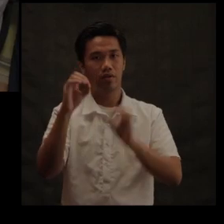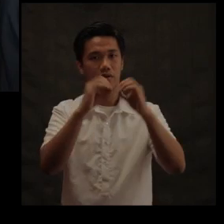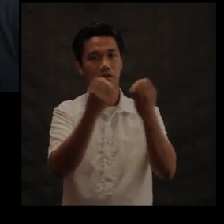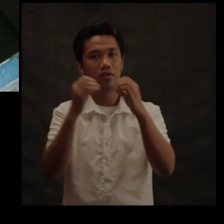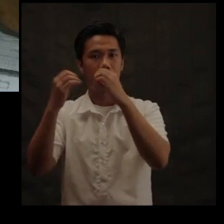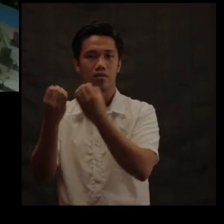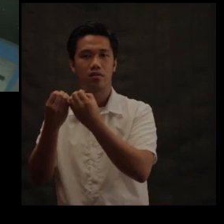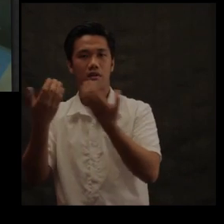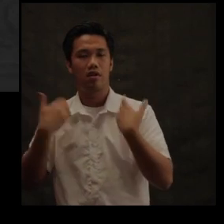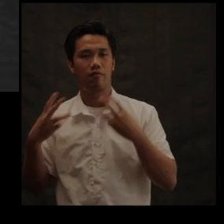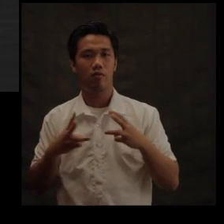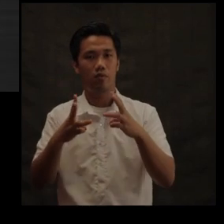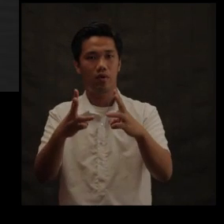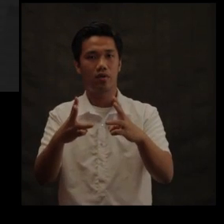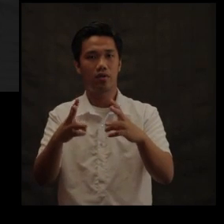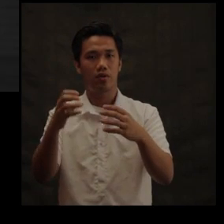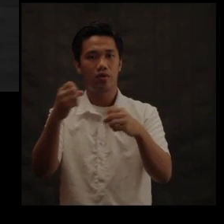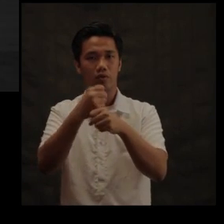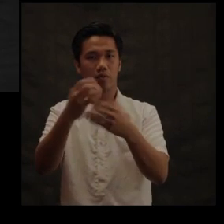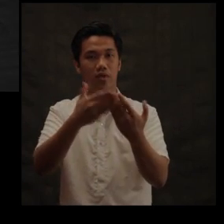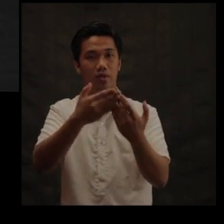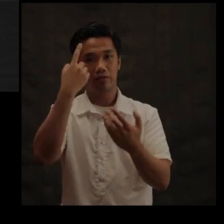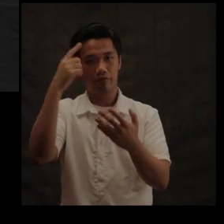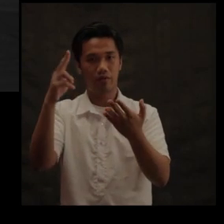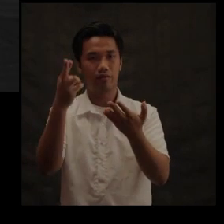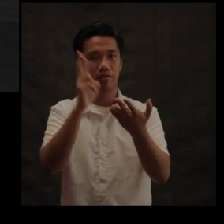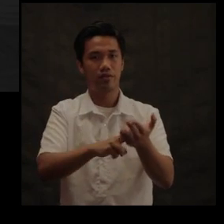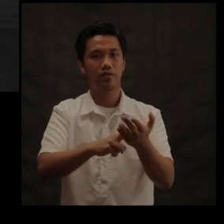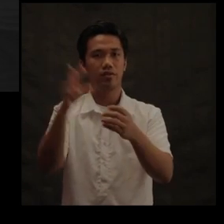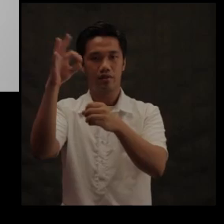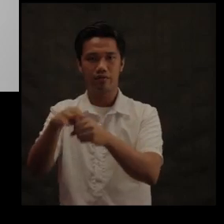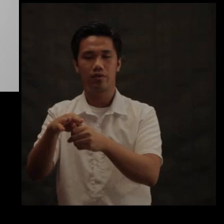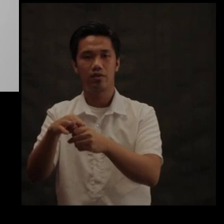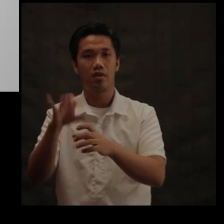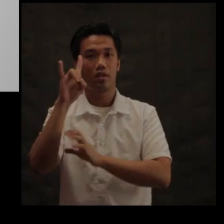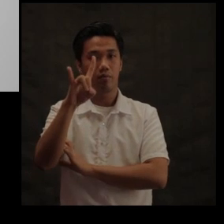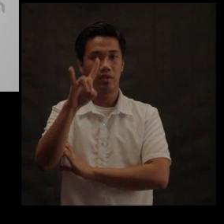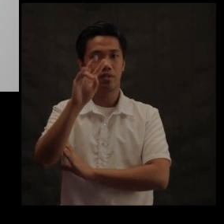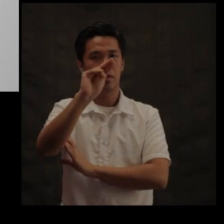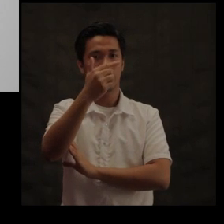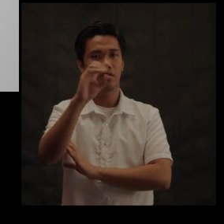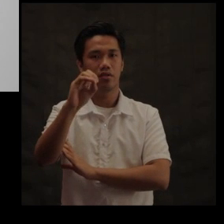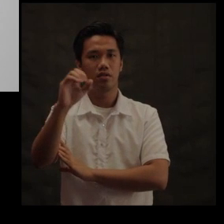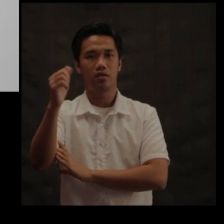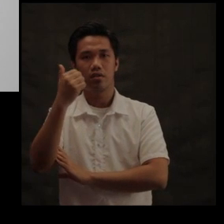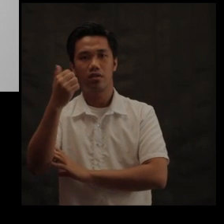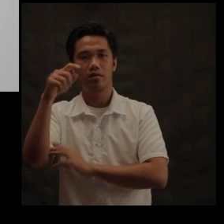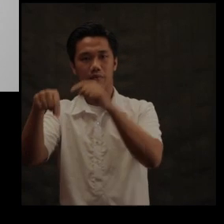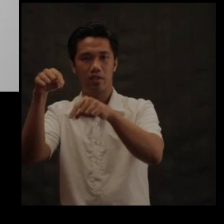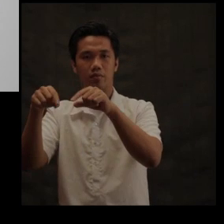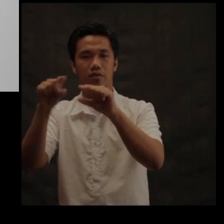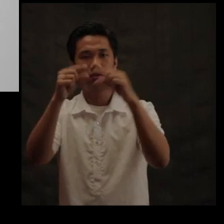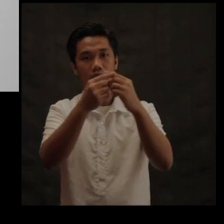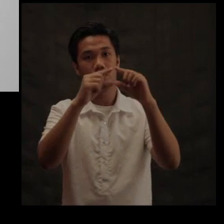government and other organizations are taking steps to make it easier for them to register and vote. The media, NGOs,